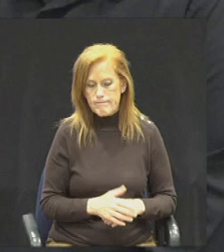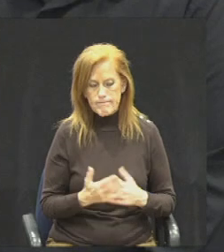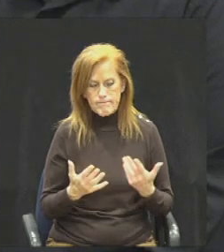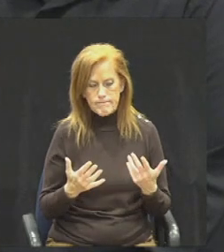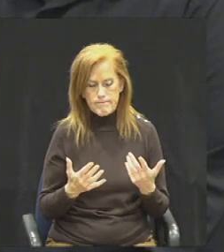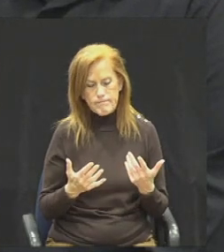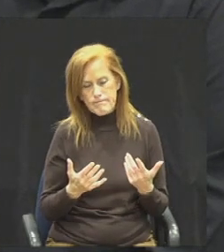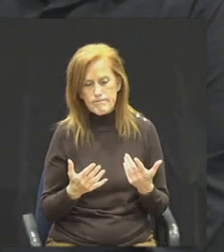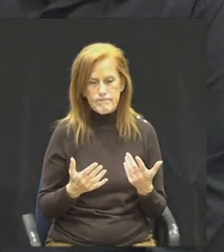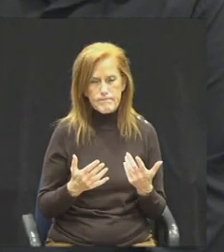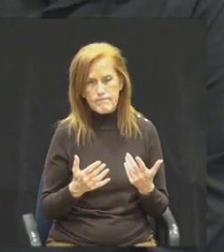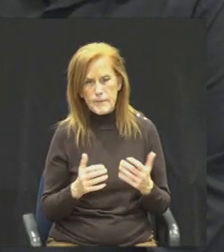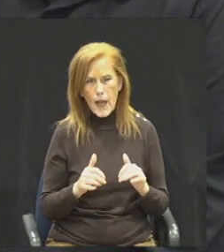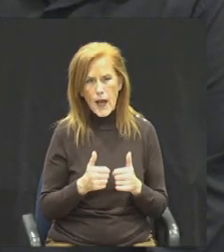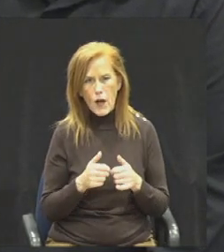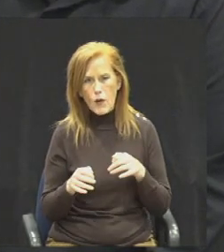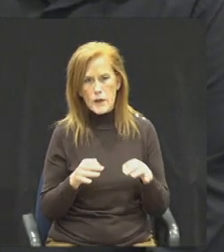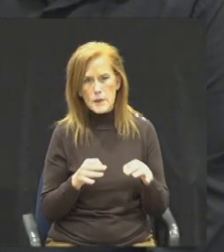how to put this.